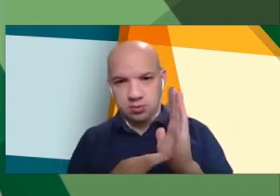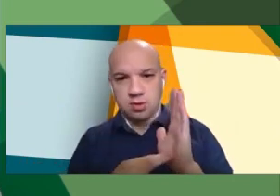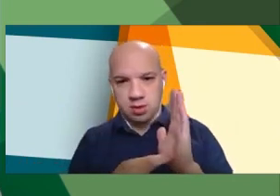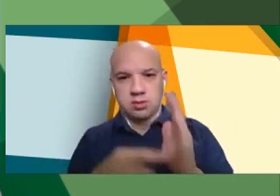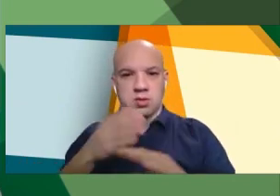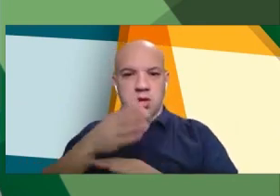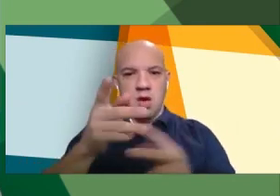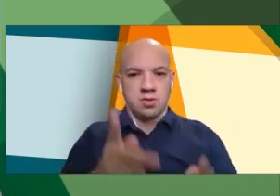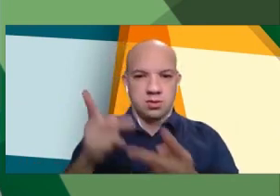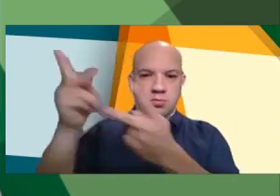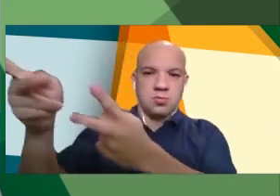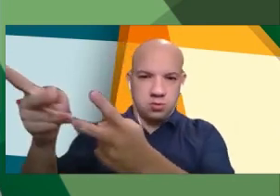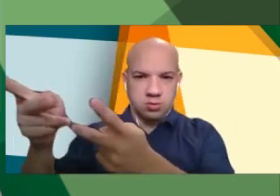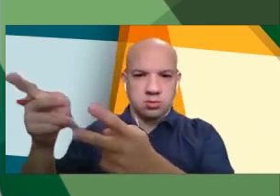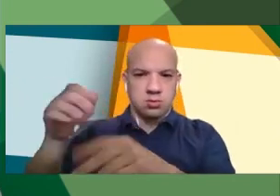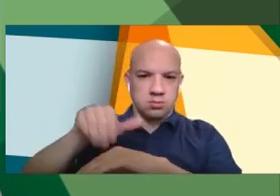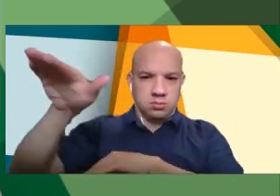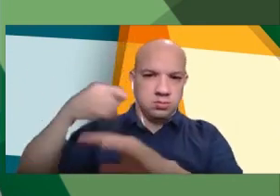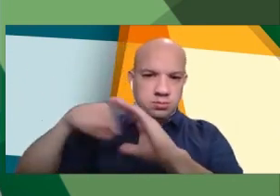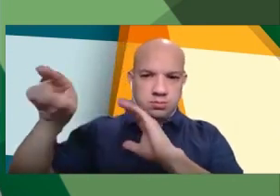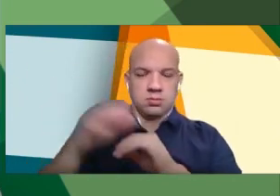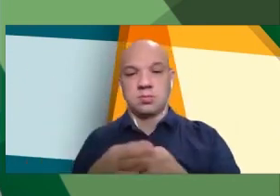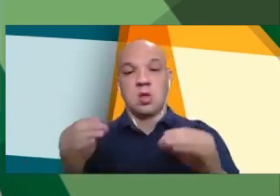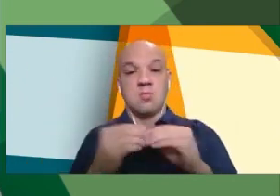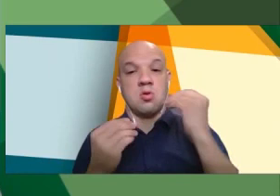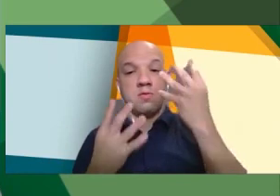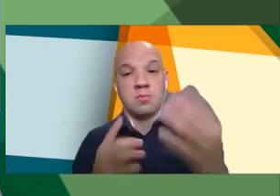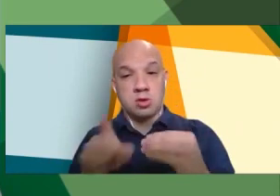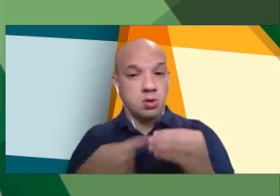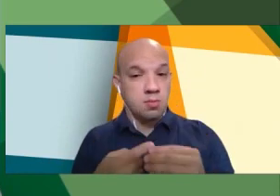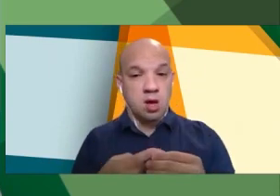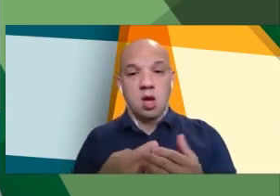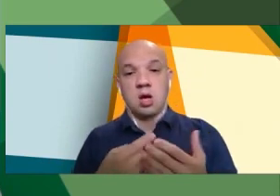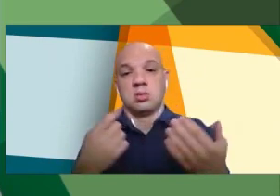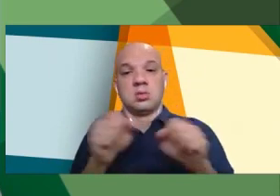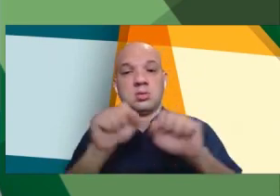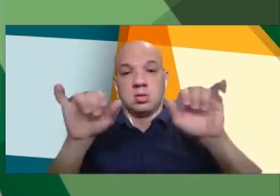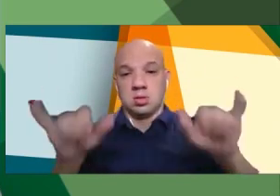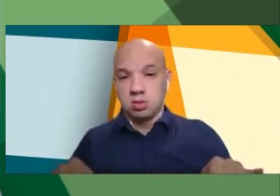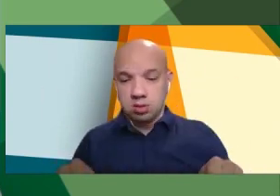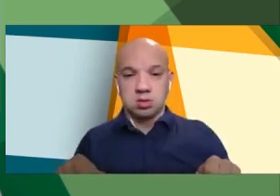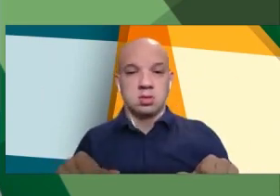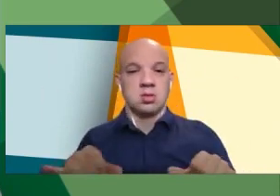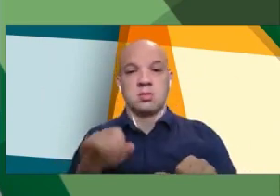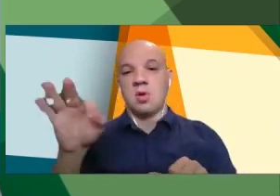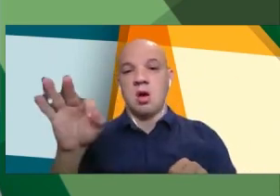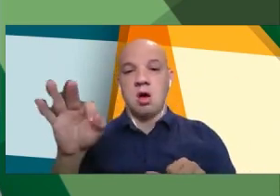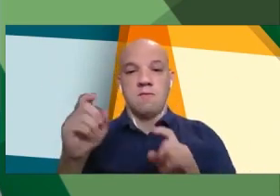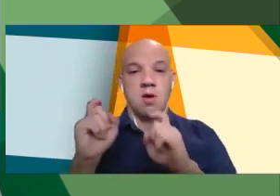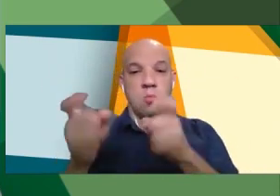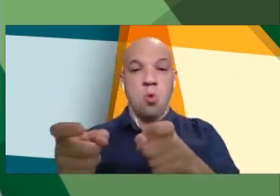after the proposal submission. And for more information about the system of award